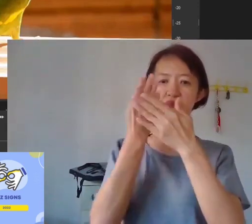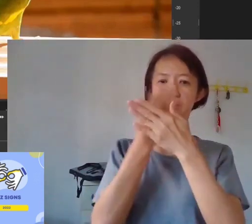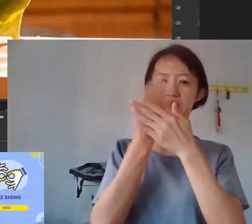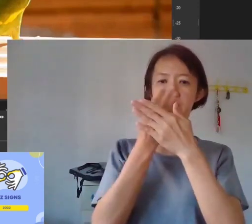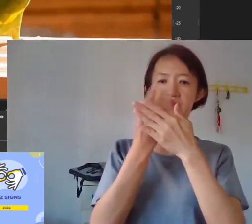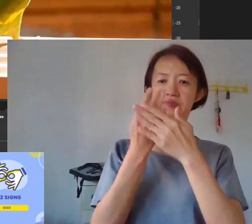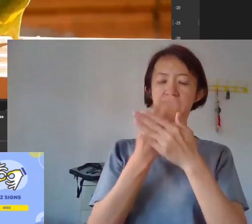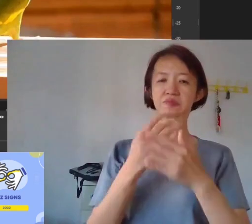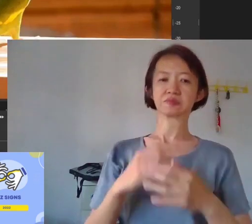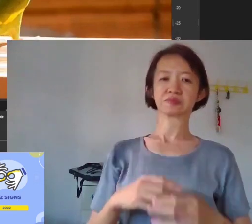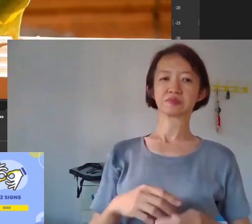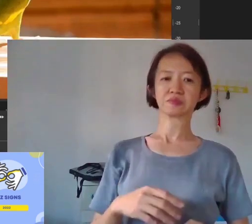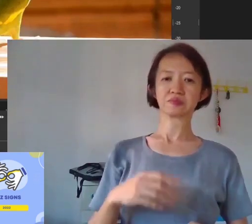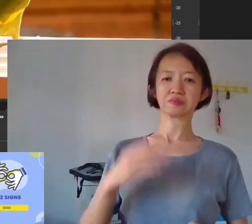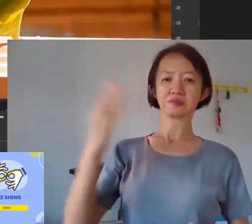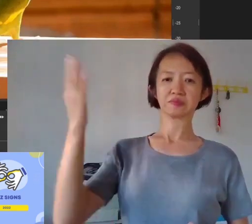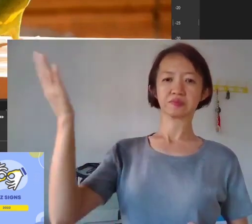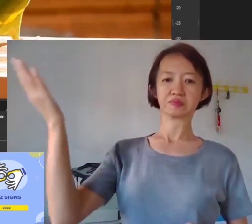box,